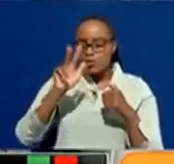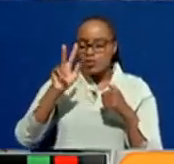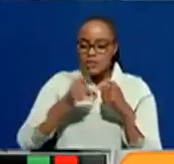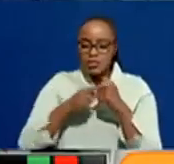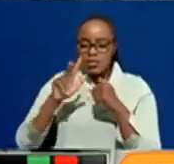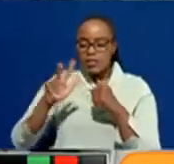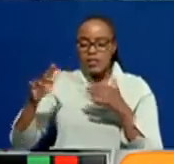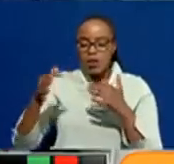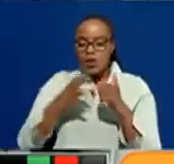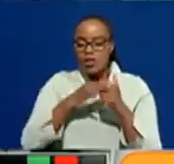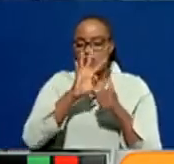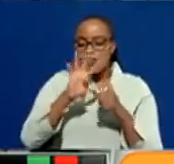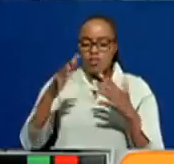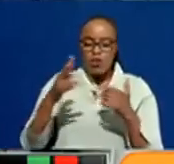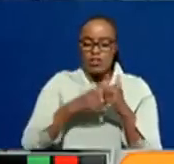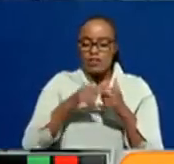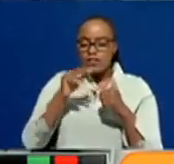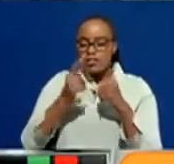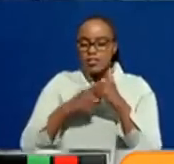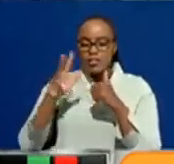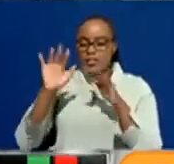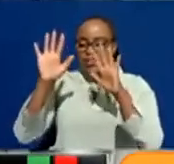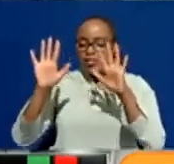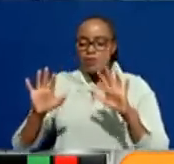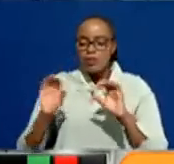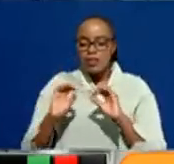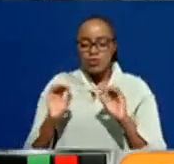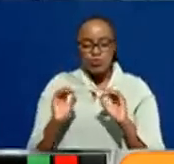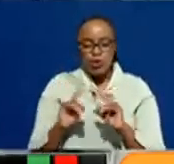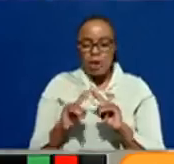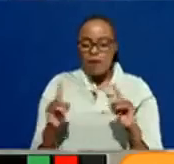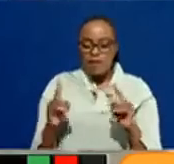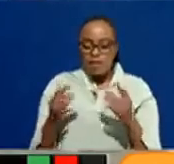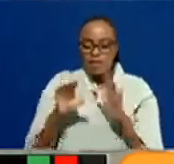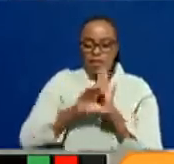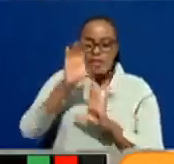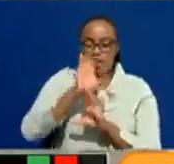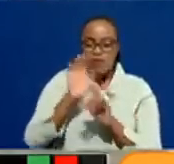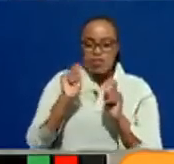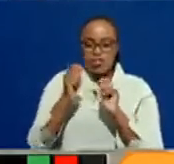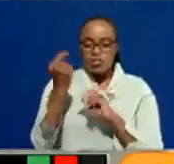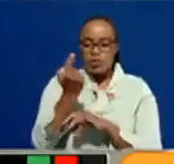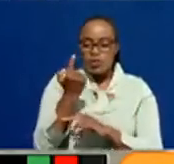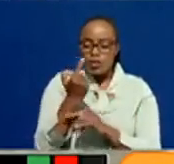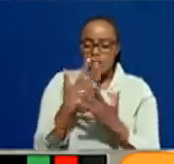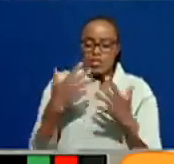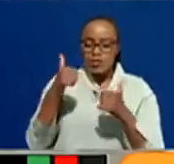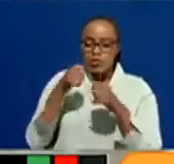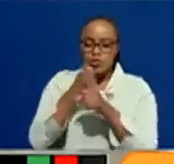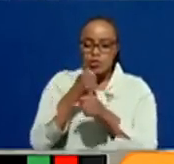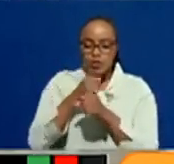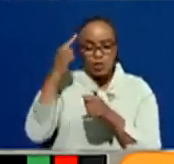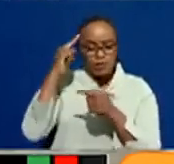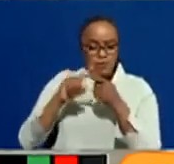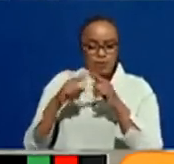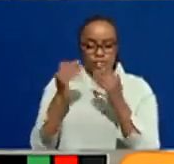632633 or you call it 844 or you call it 763, it doesn't really matter. Mm. The curriculum is just the organization of the delivery. Now, what we need to think